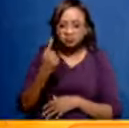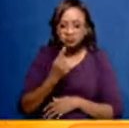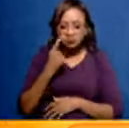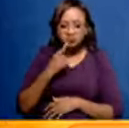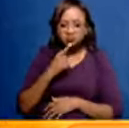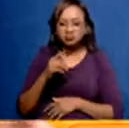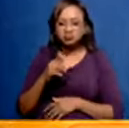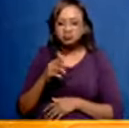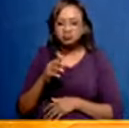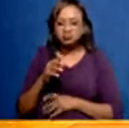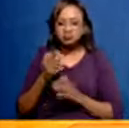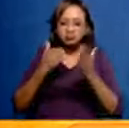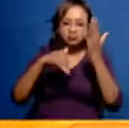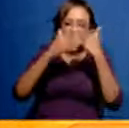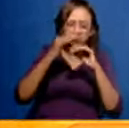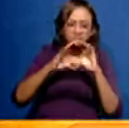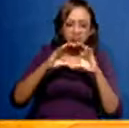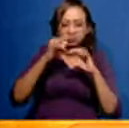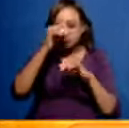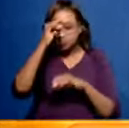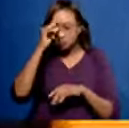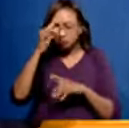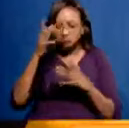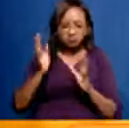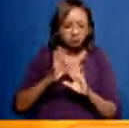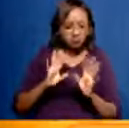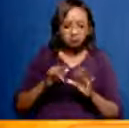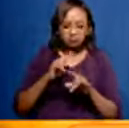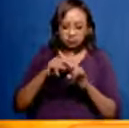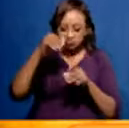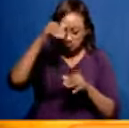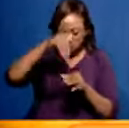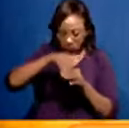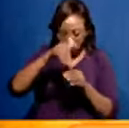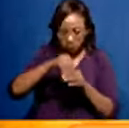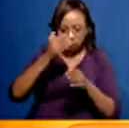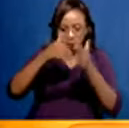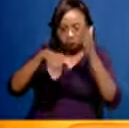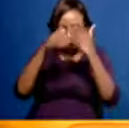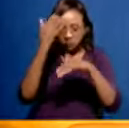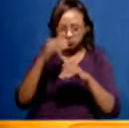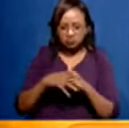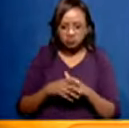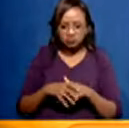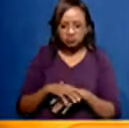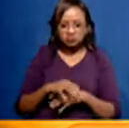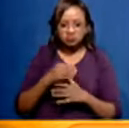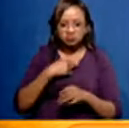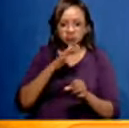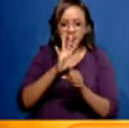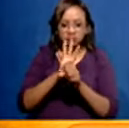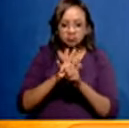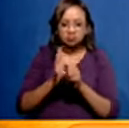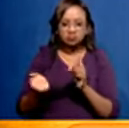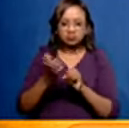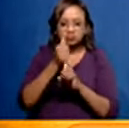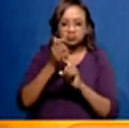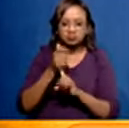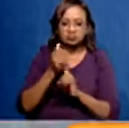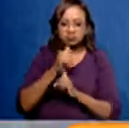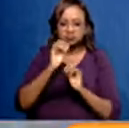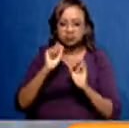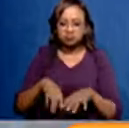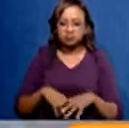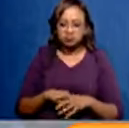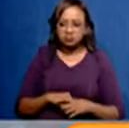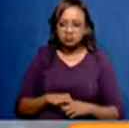Global North, university, government, but it's also within the university where I think lots of gains can still be made. Yeah. You know, it's